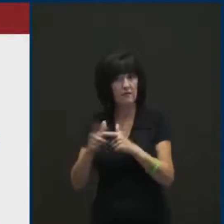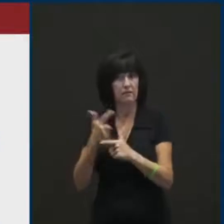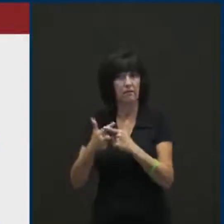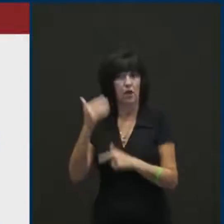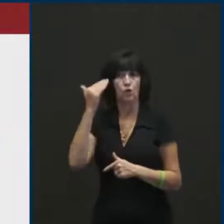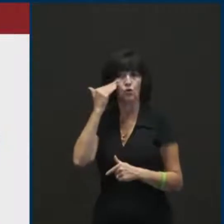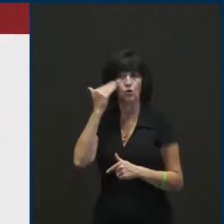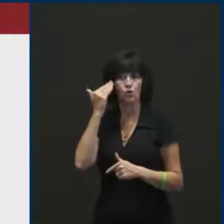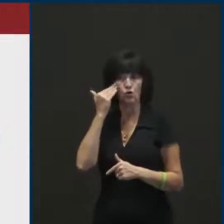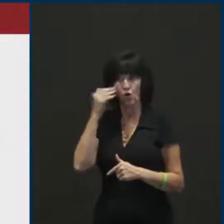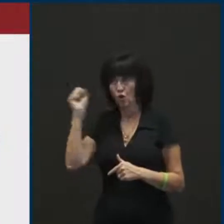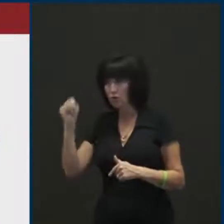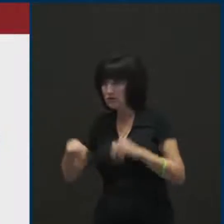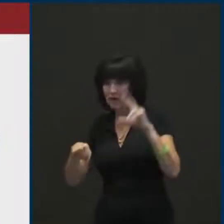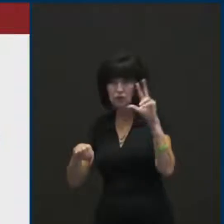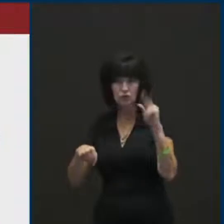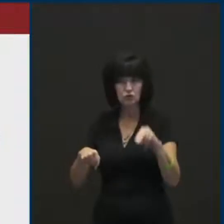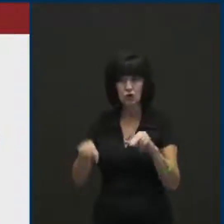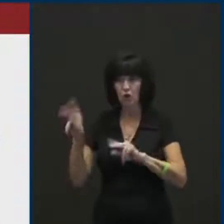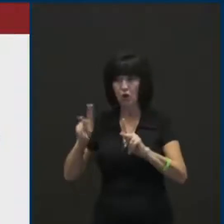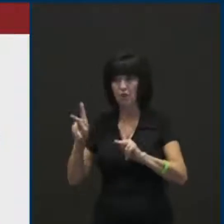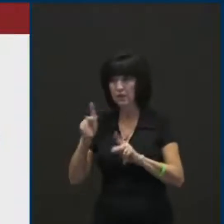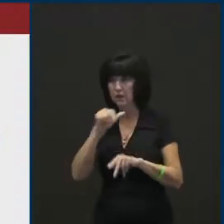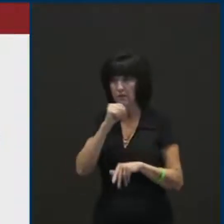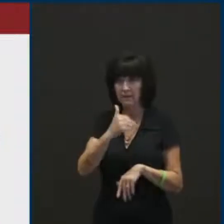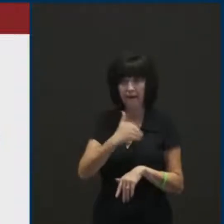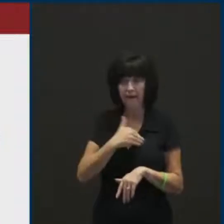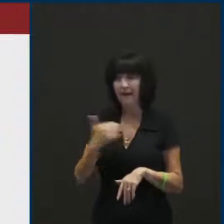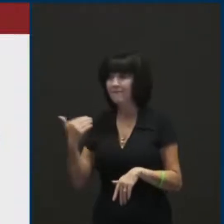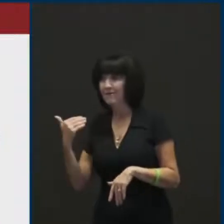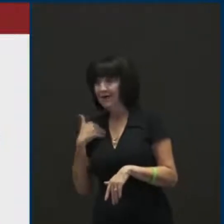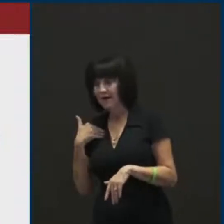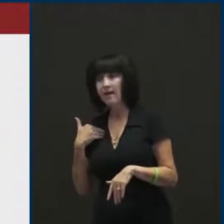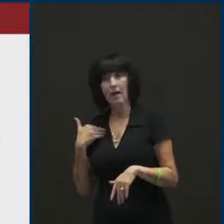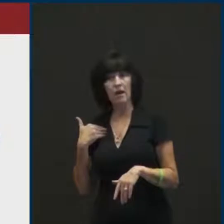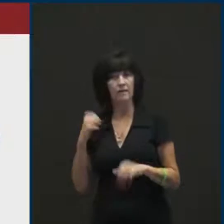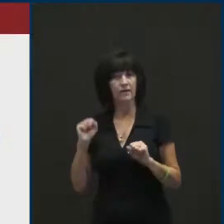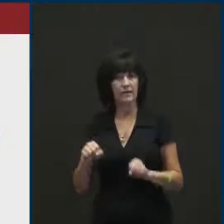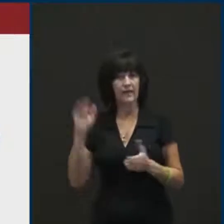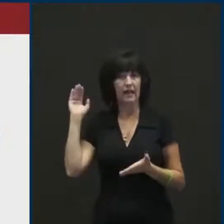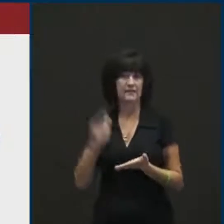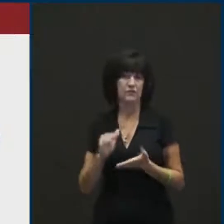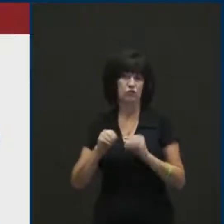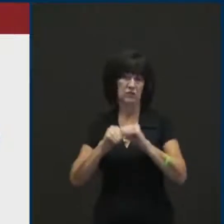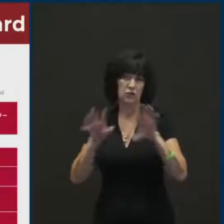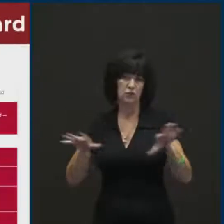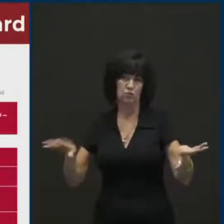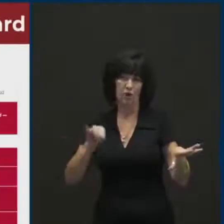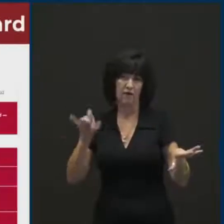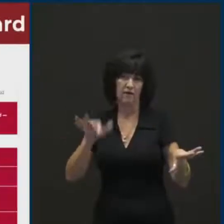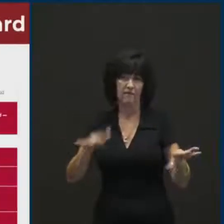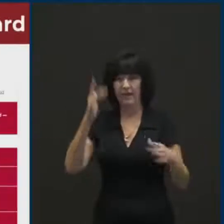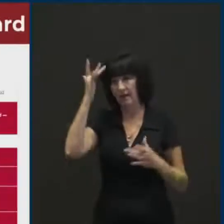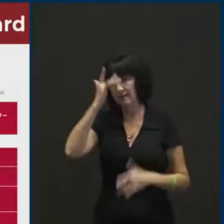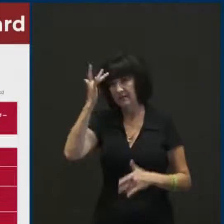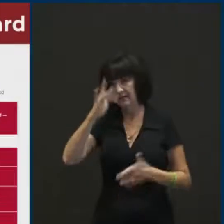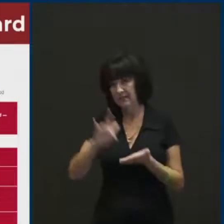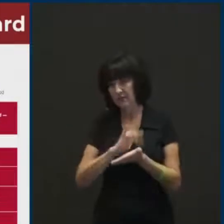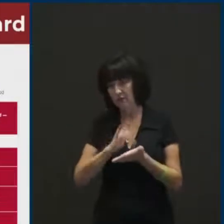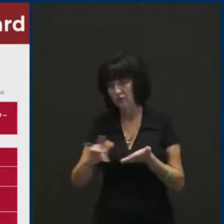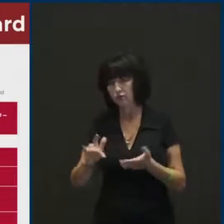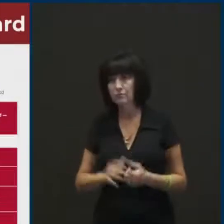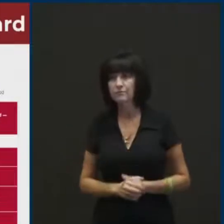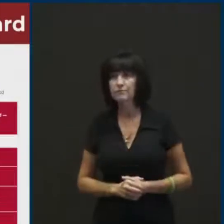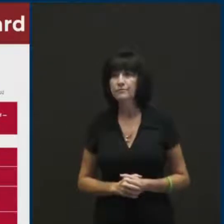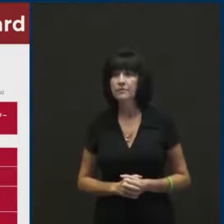better we can do in decreasing the spread of this infection. A couple other things to mention